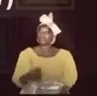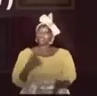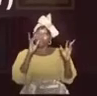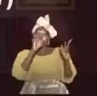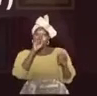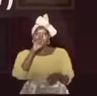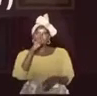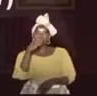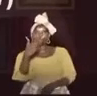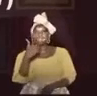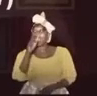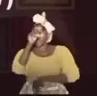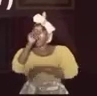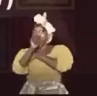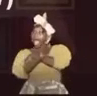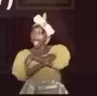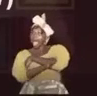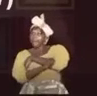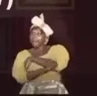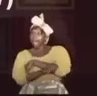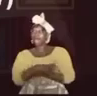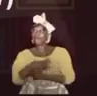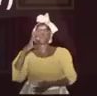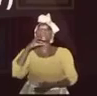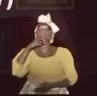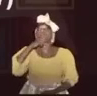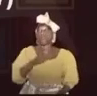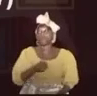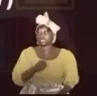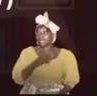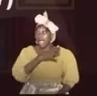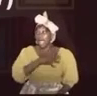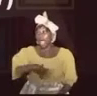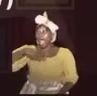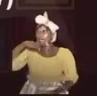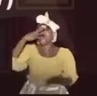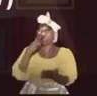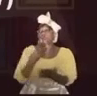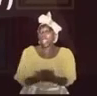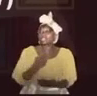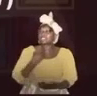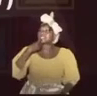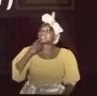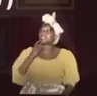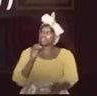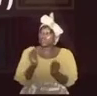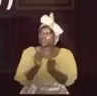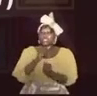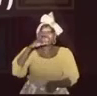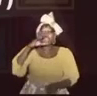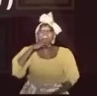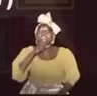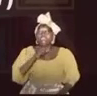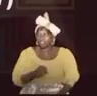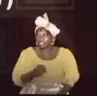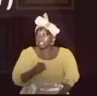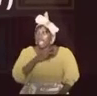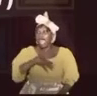1, 2, read please. And Abraham was old and well stricken in